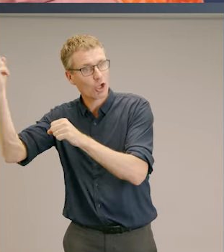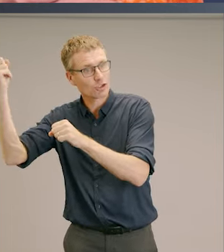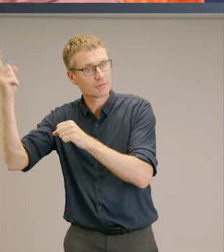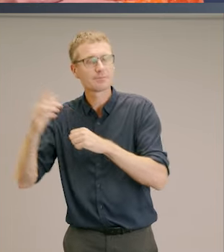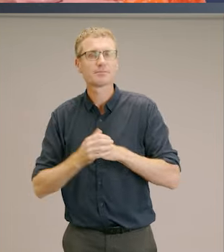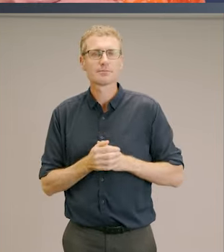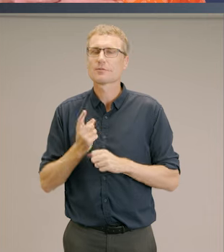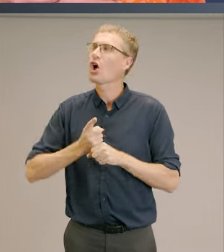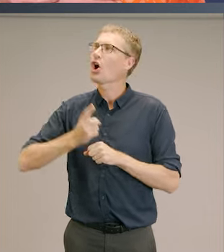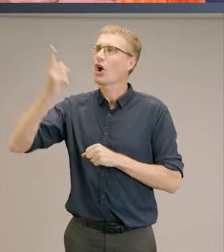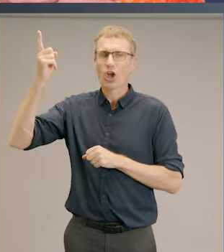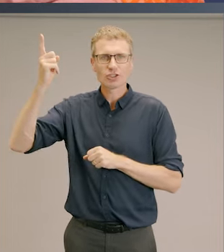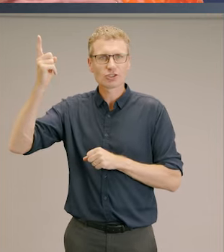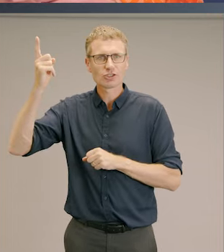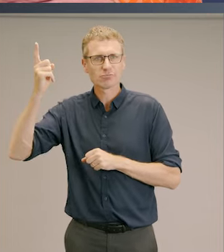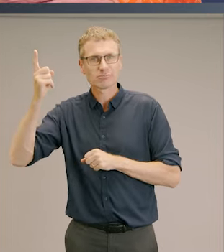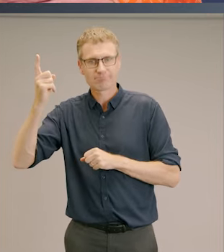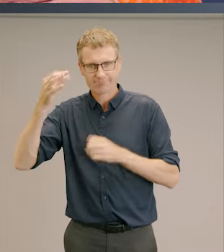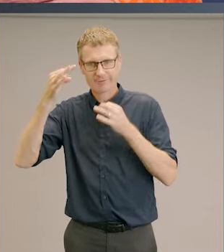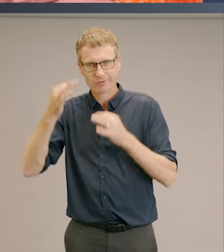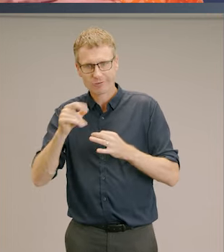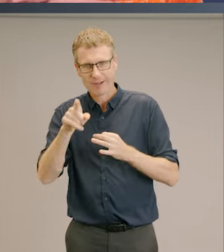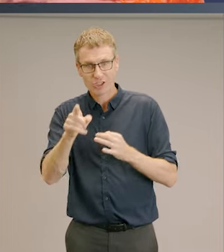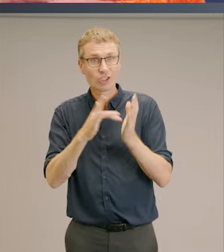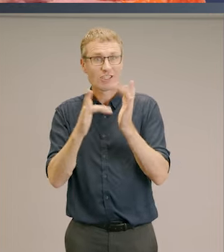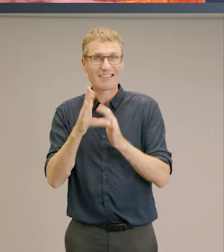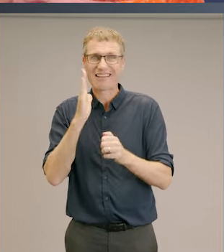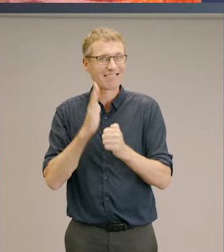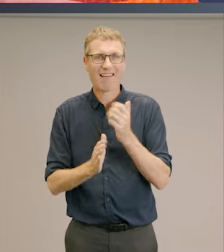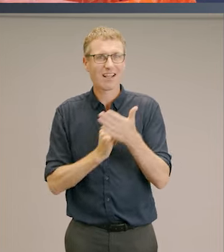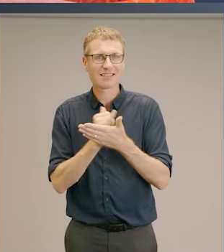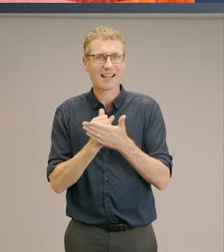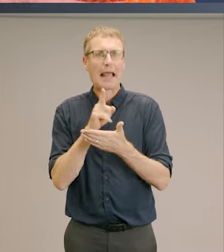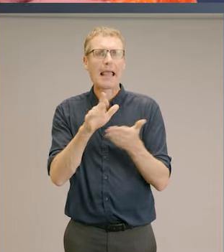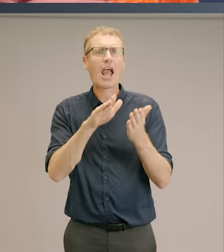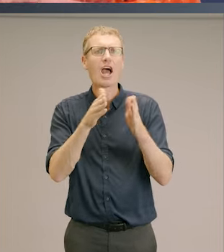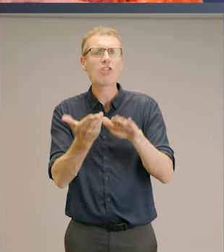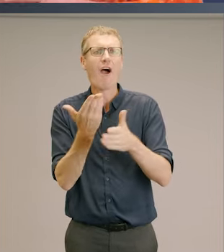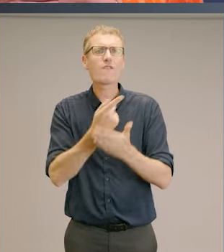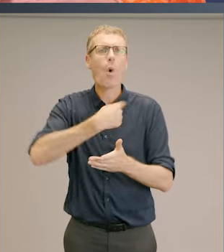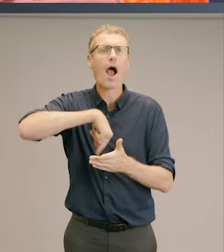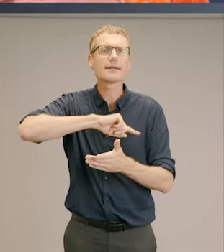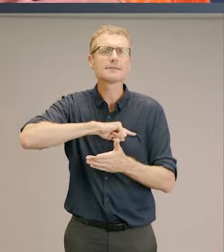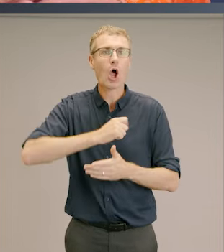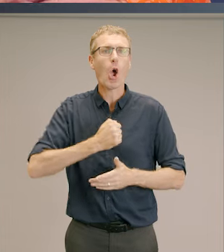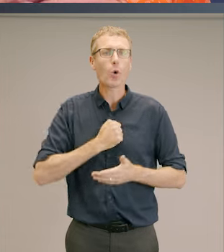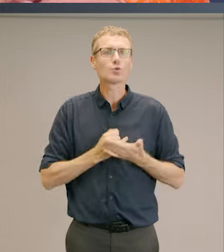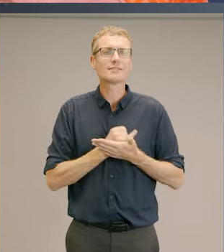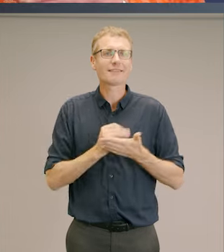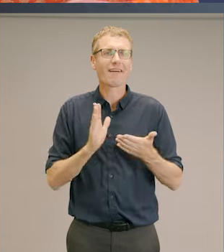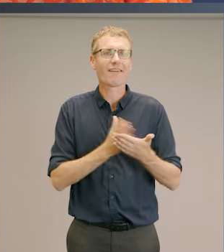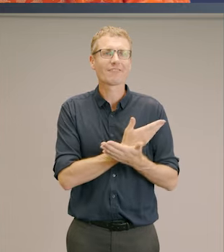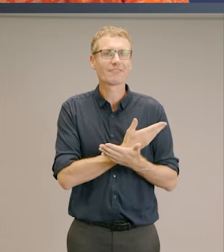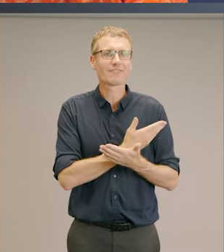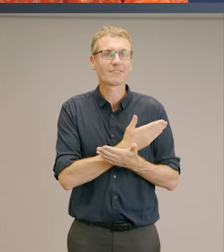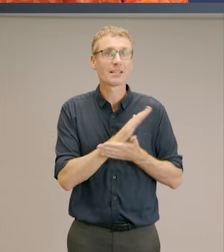back to God. For God made Christ, who never sinned, to be the offering for our sin, so